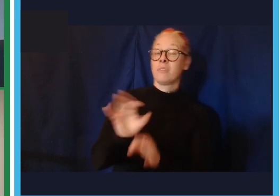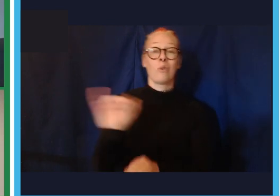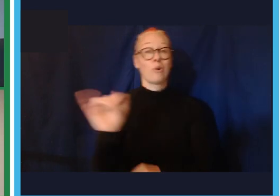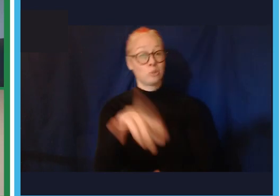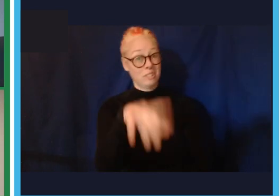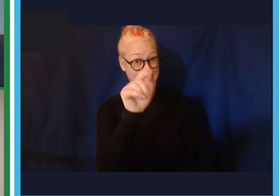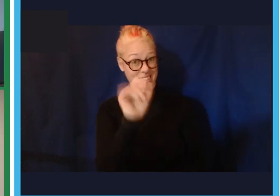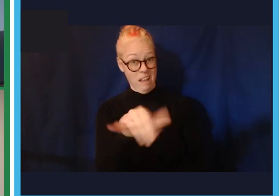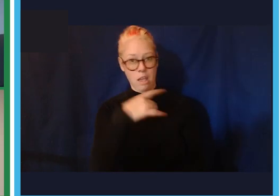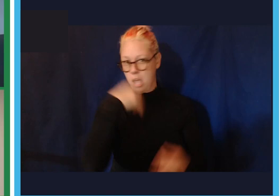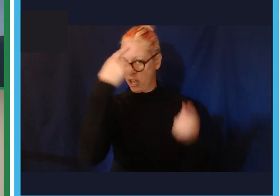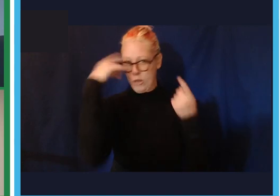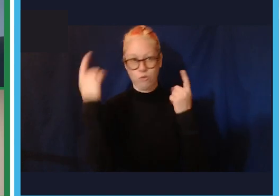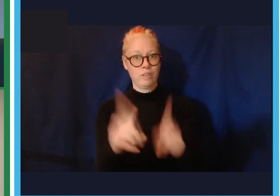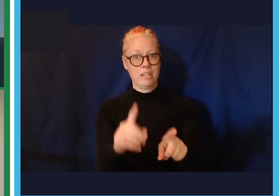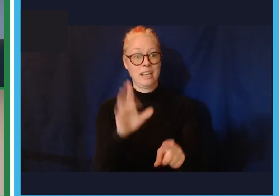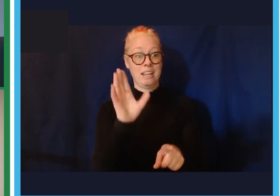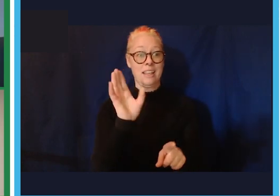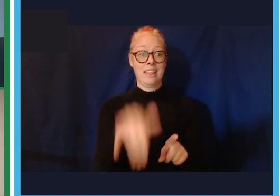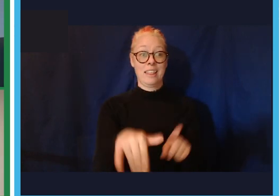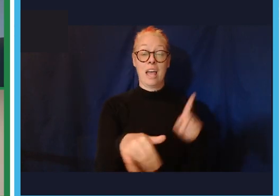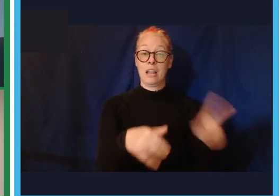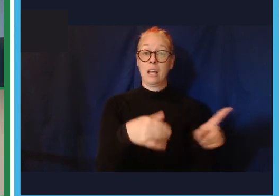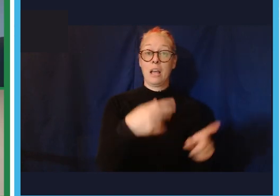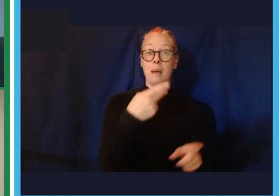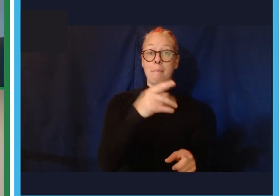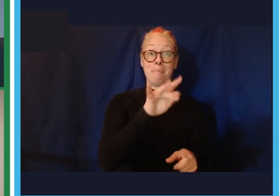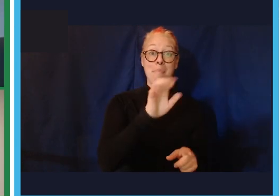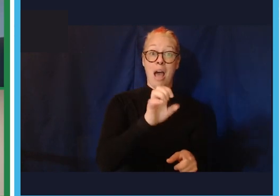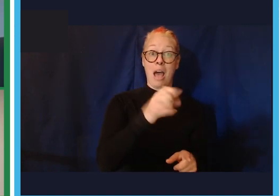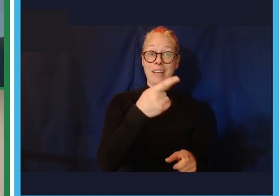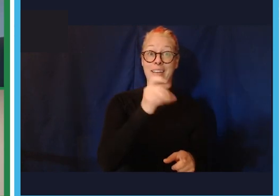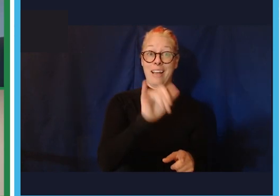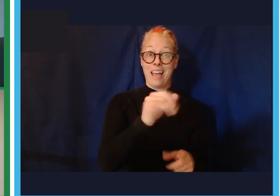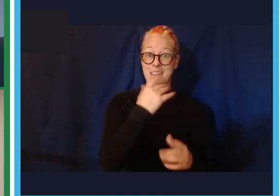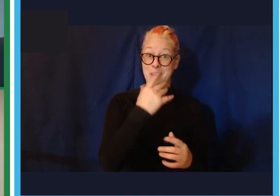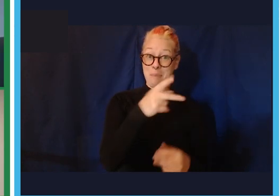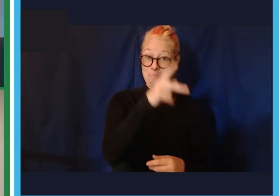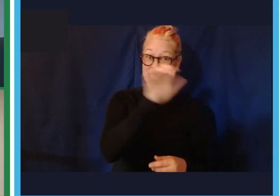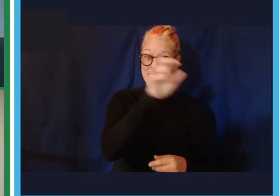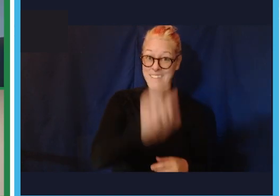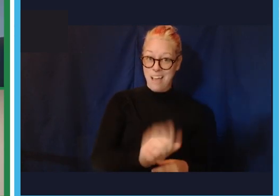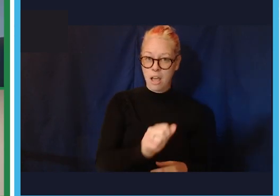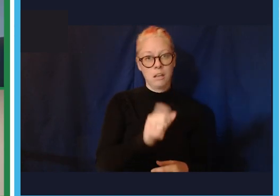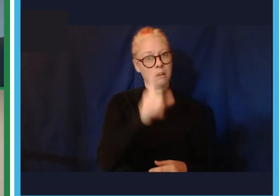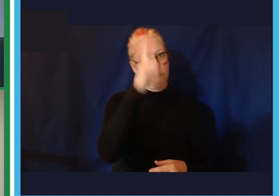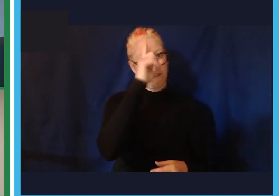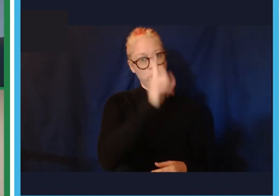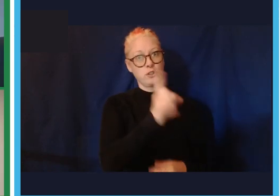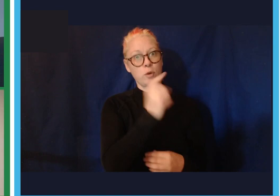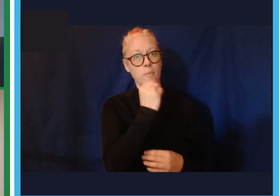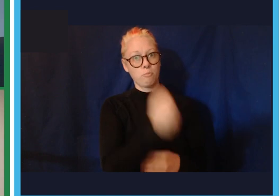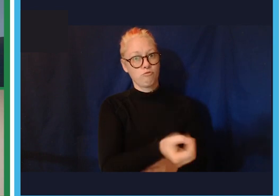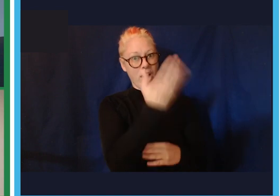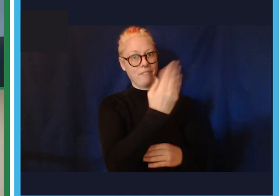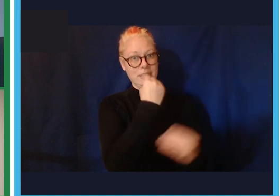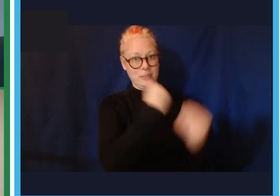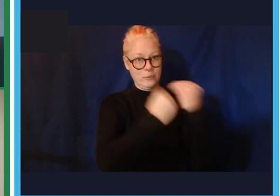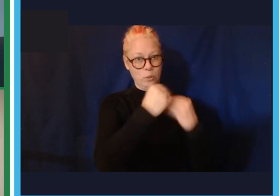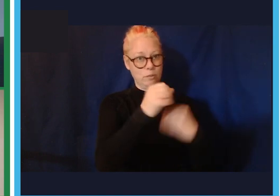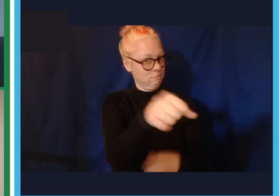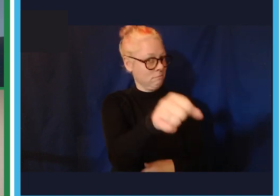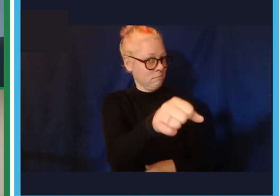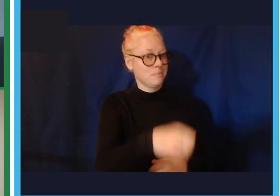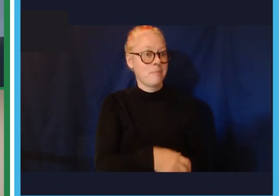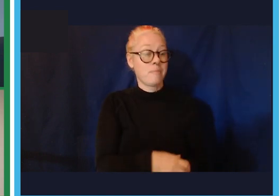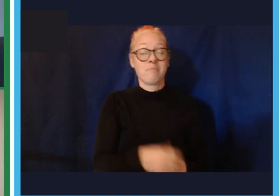But I'm not a cold pizza for breakfast person. I gotta have that pizza warmed up. But it, you know, you'll do the work in order to warm it up.